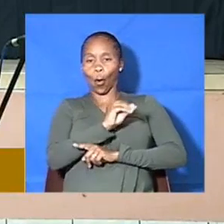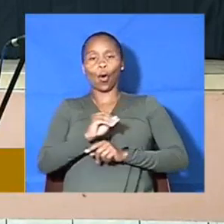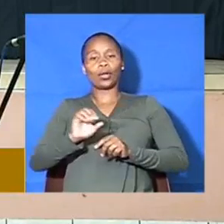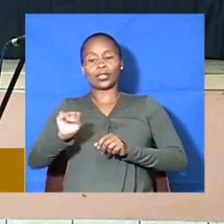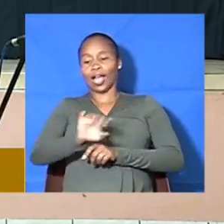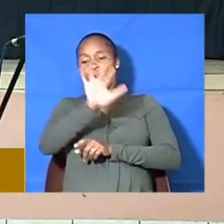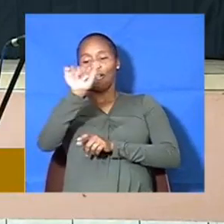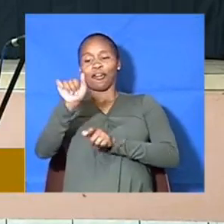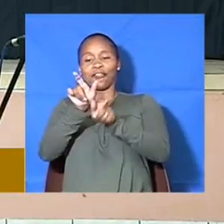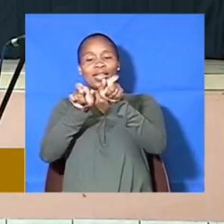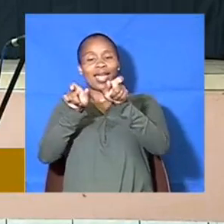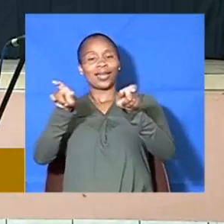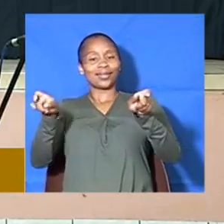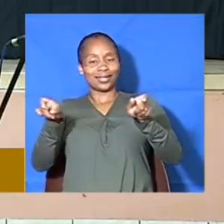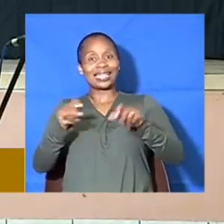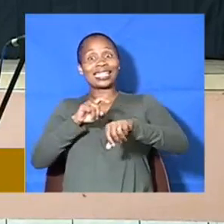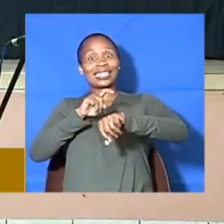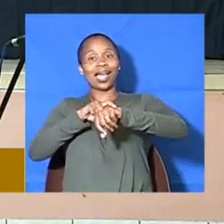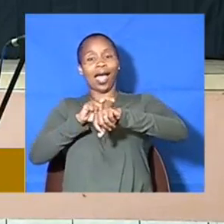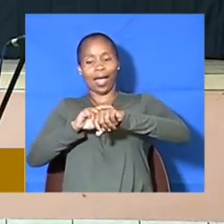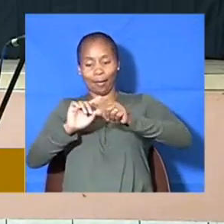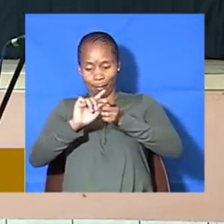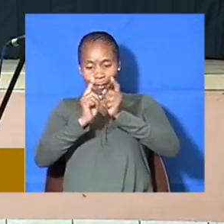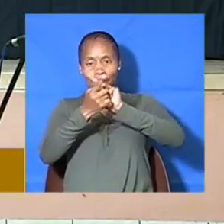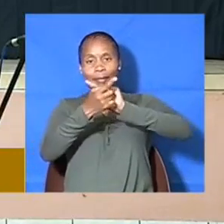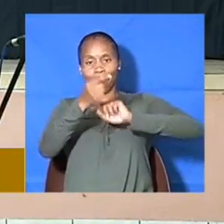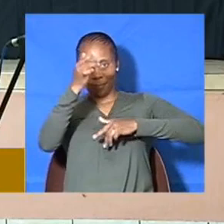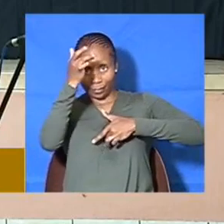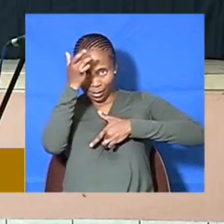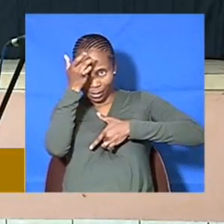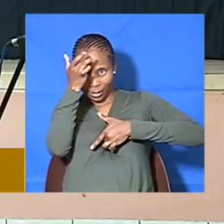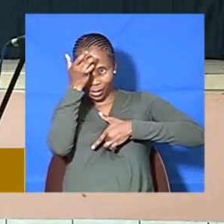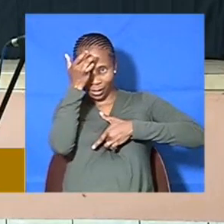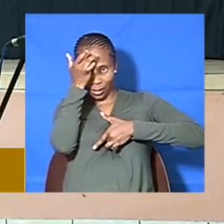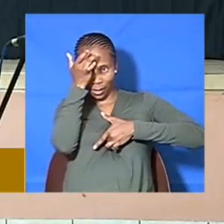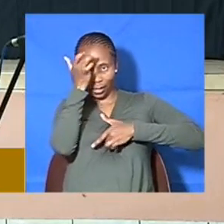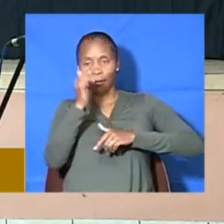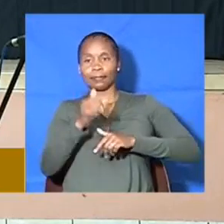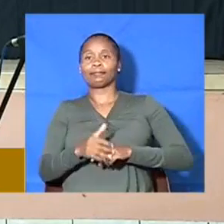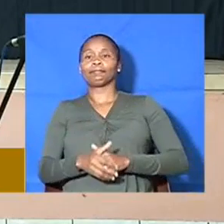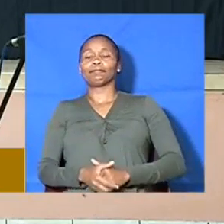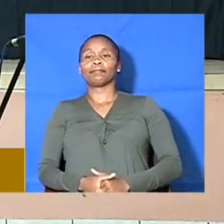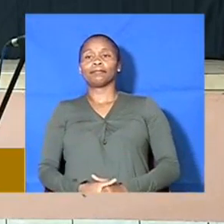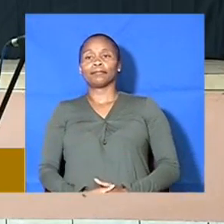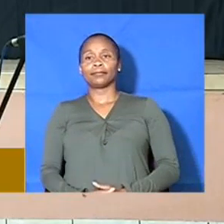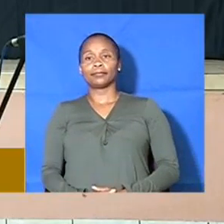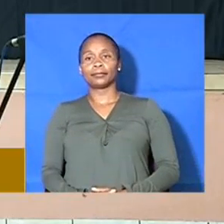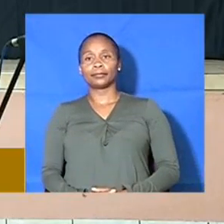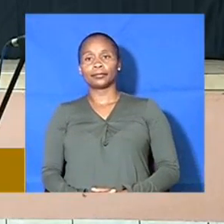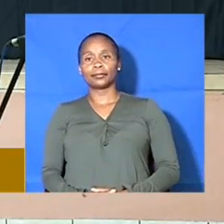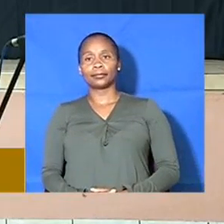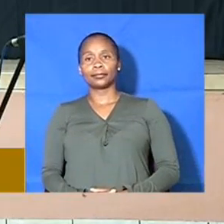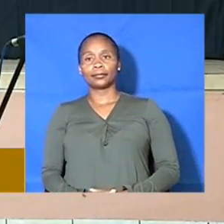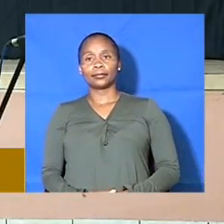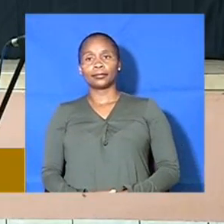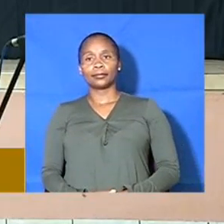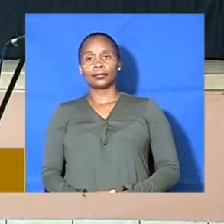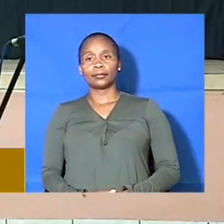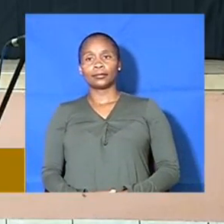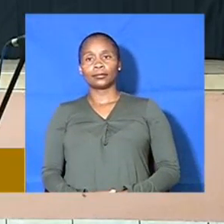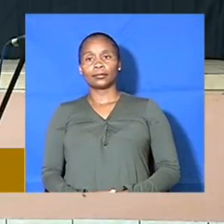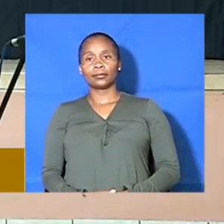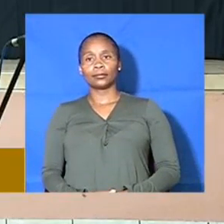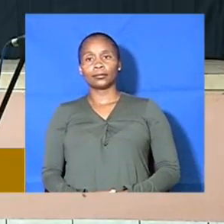taba ya gore go ska ba fela ba o bana go le ditšhelete e be bona ba ba go le bophelo bo bobotse ba ba khona go